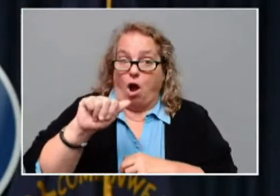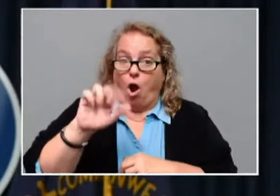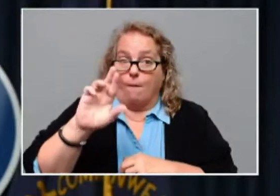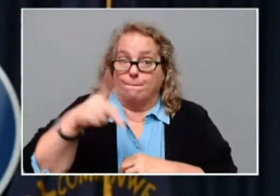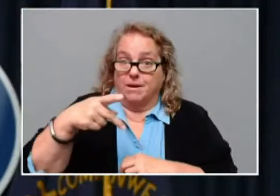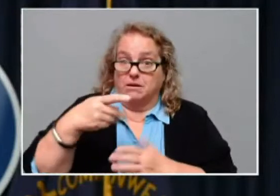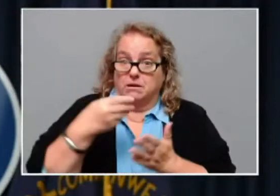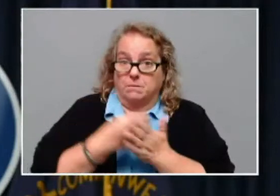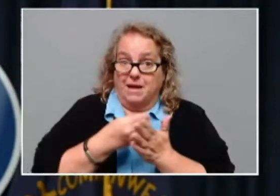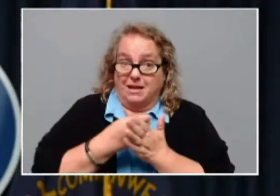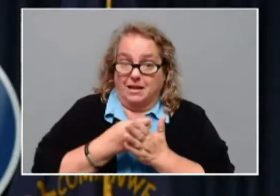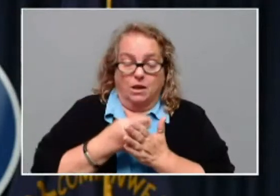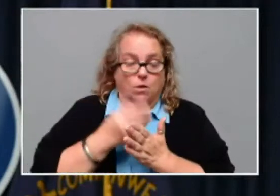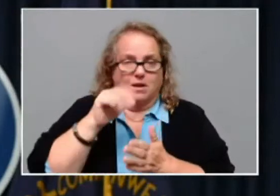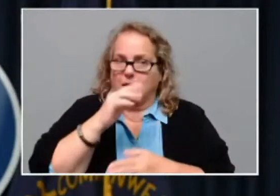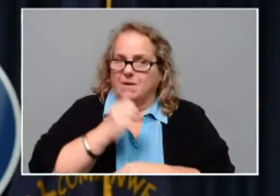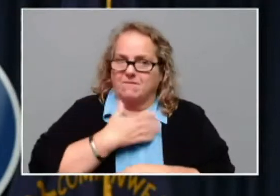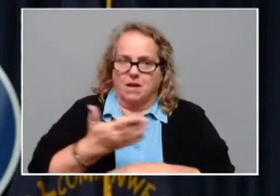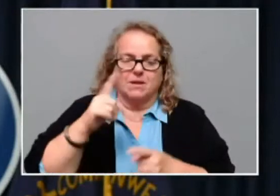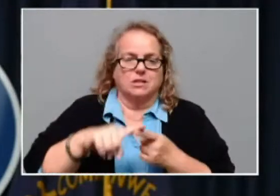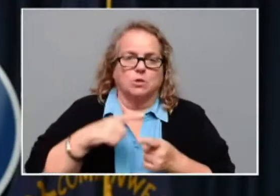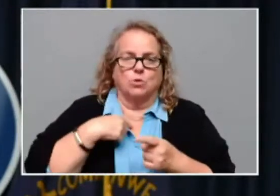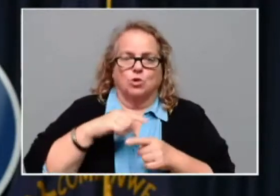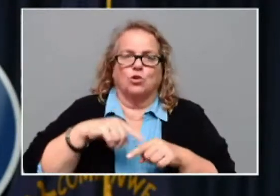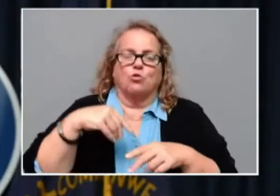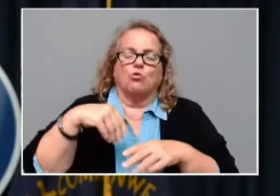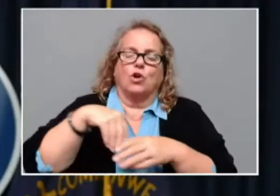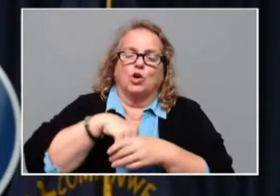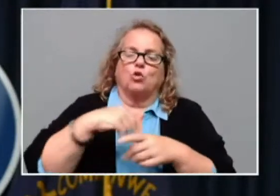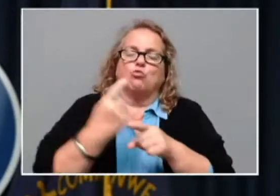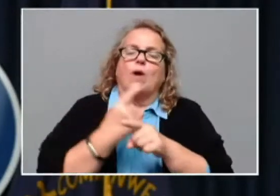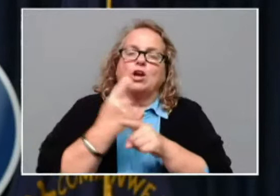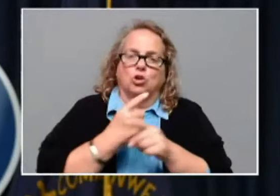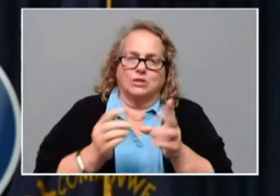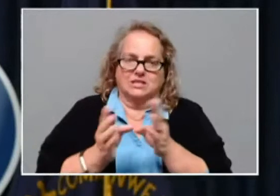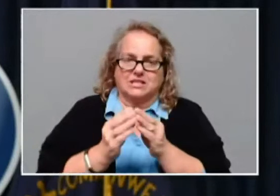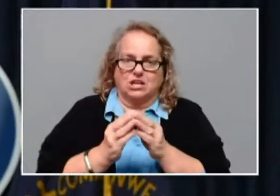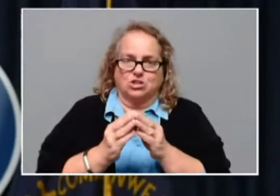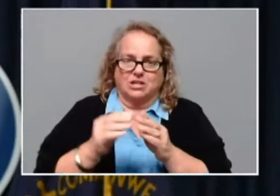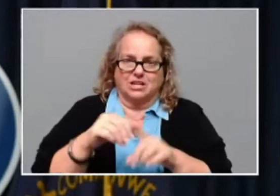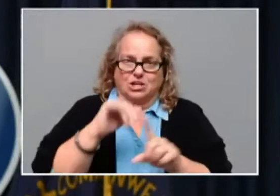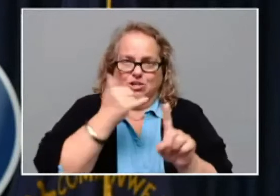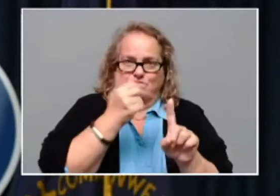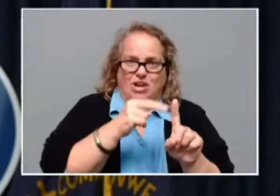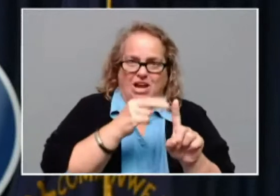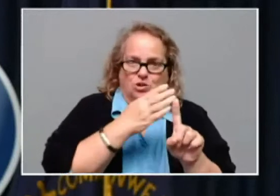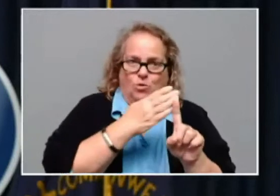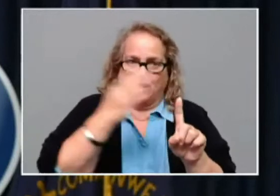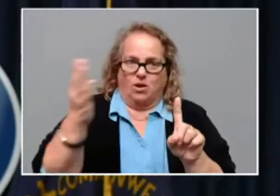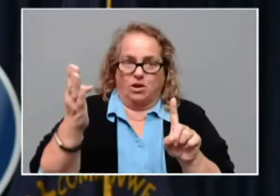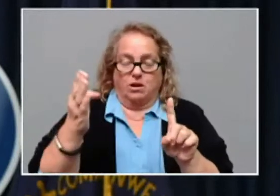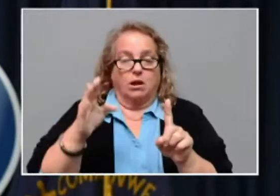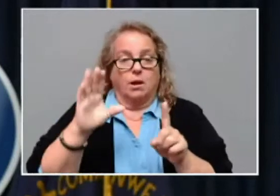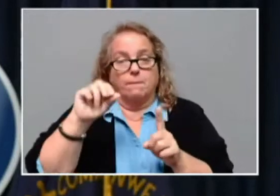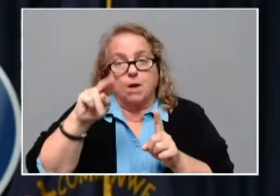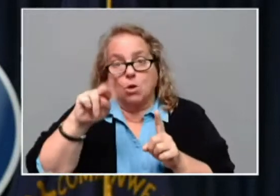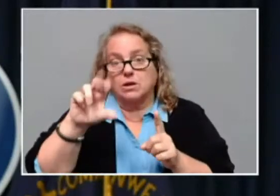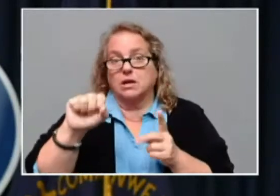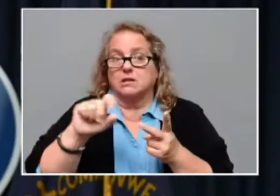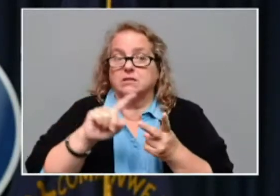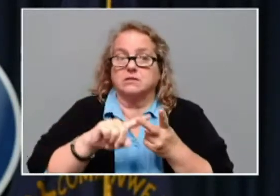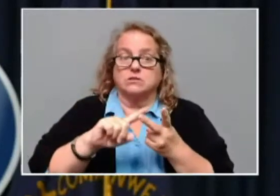session in the coming year. And when looking at a bonus that or a reward payment or just